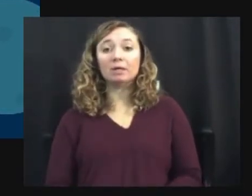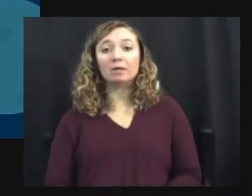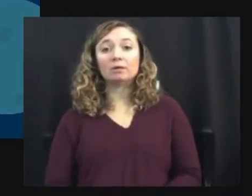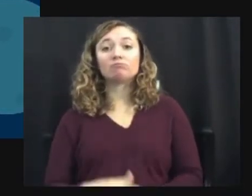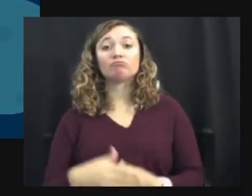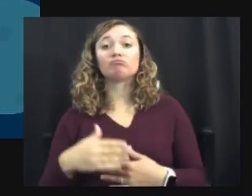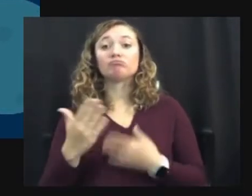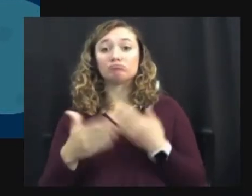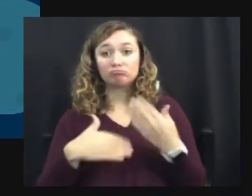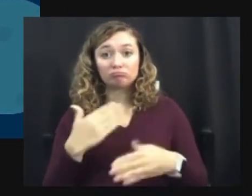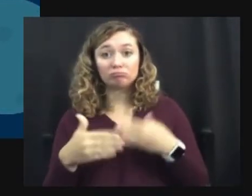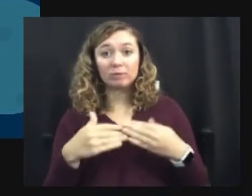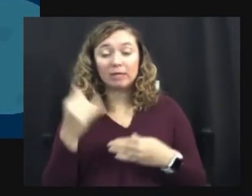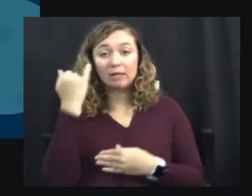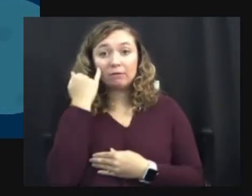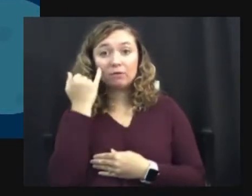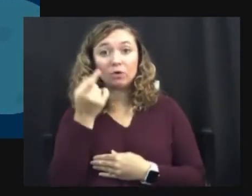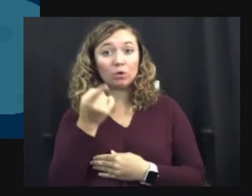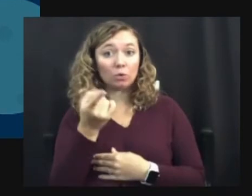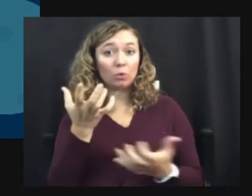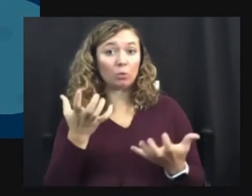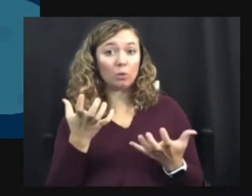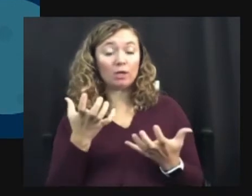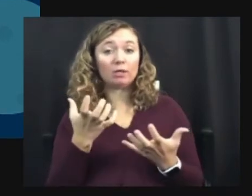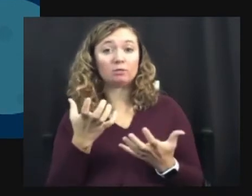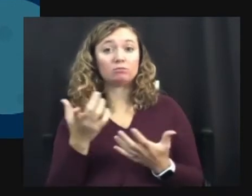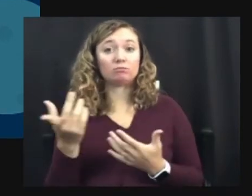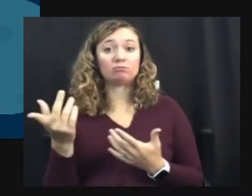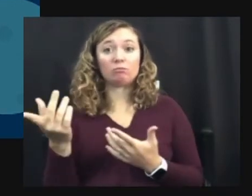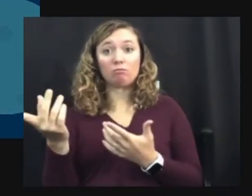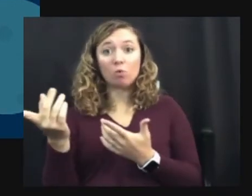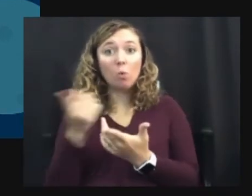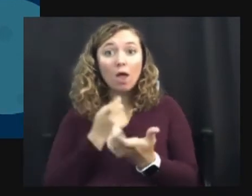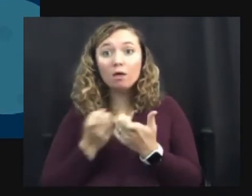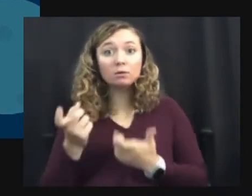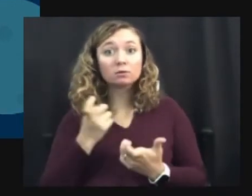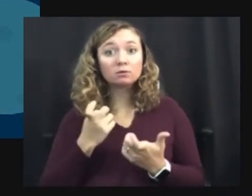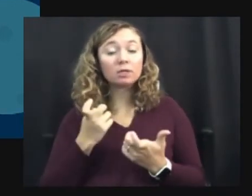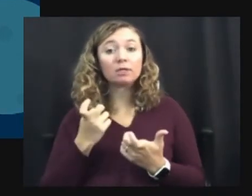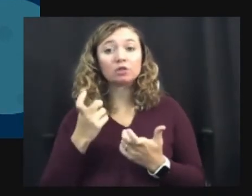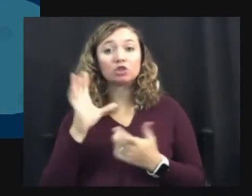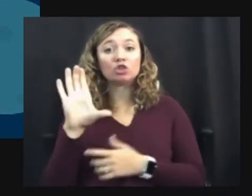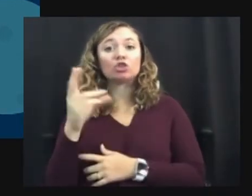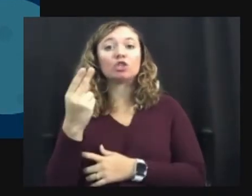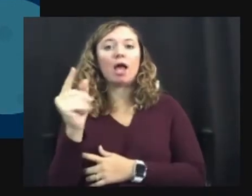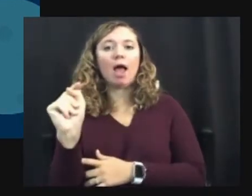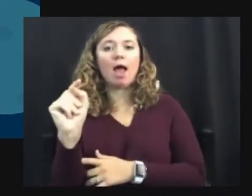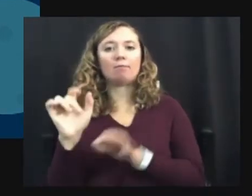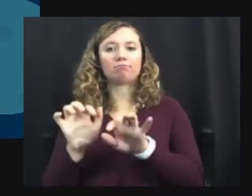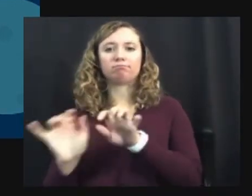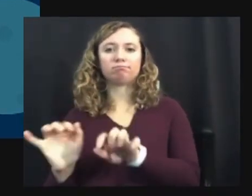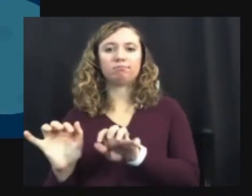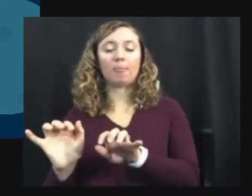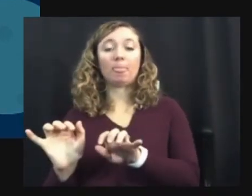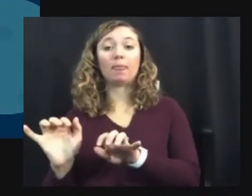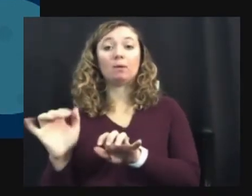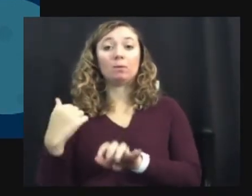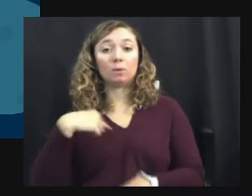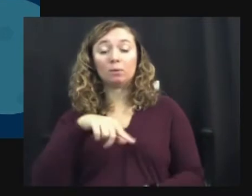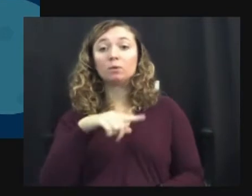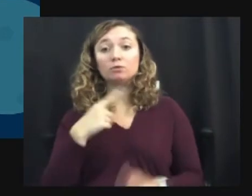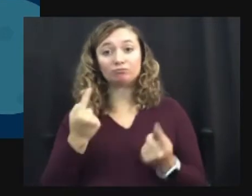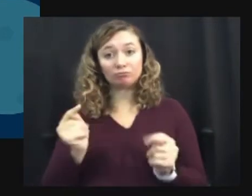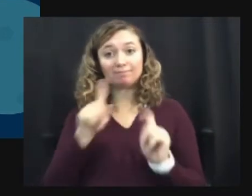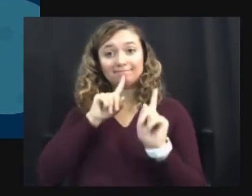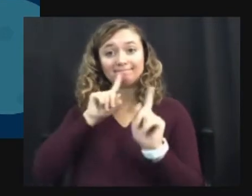present today, if you want to leave us questions in the chat, then we will get to them as soon as we can. And we have